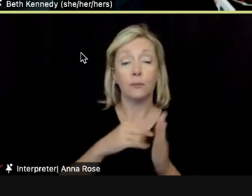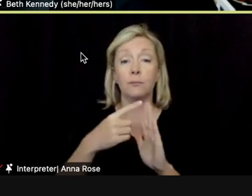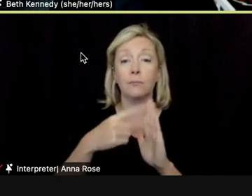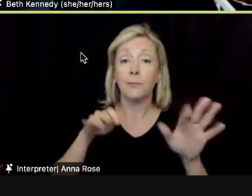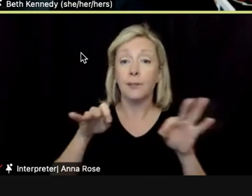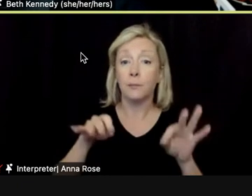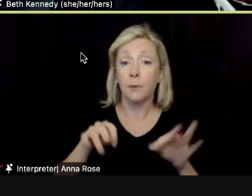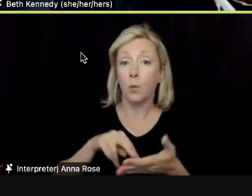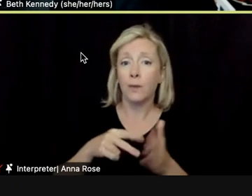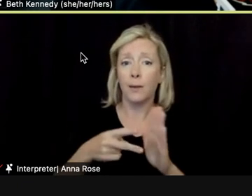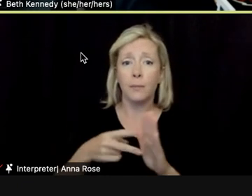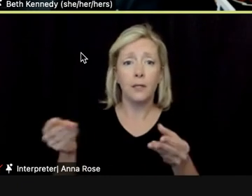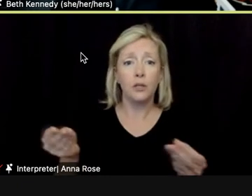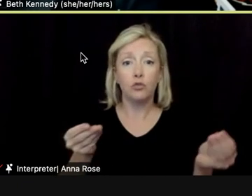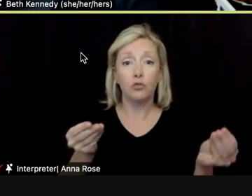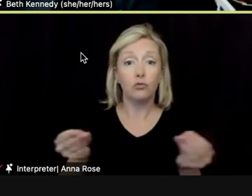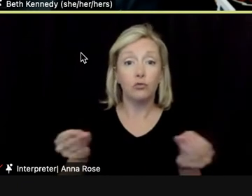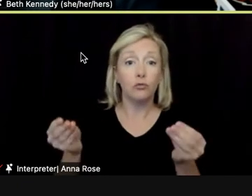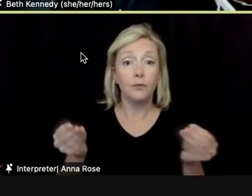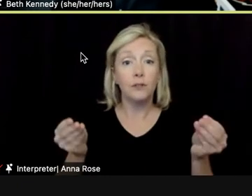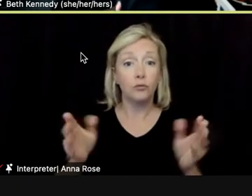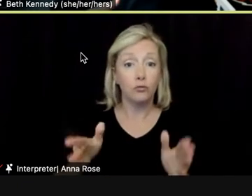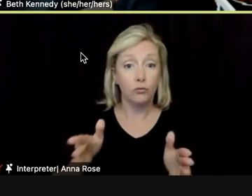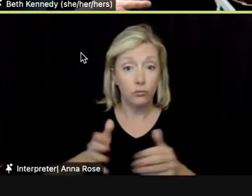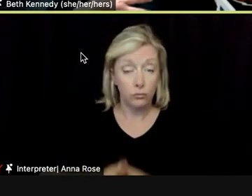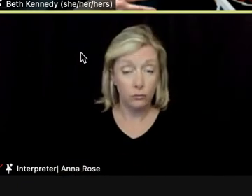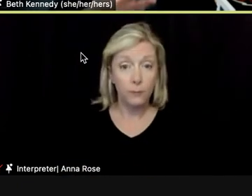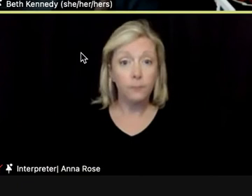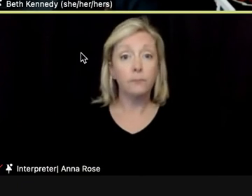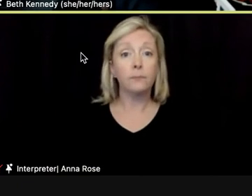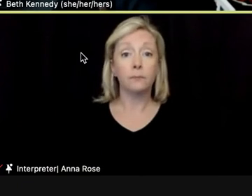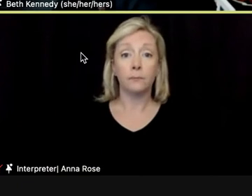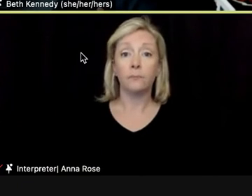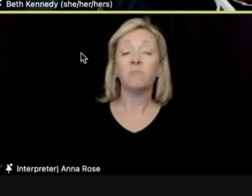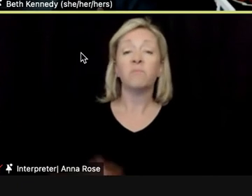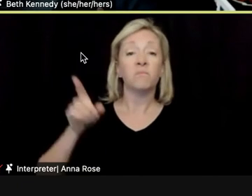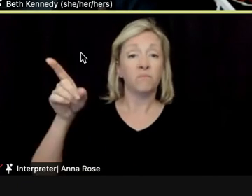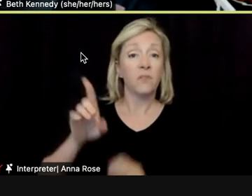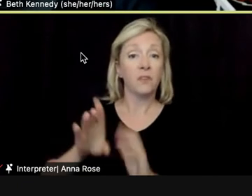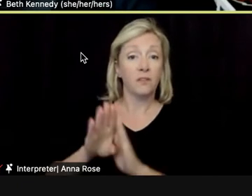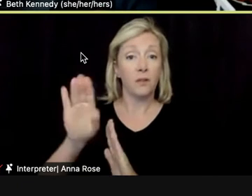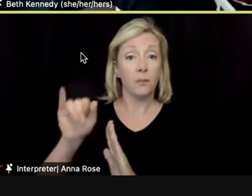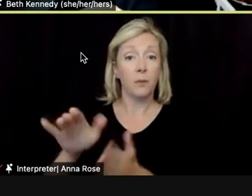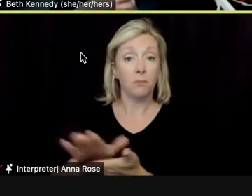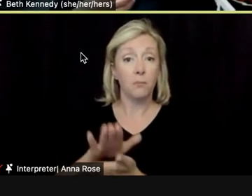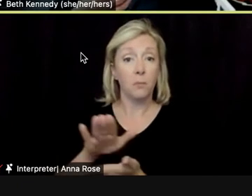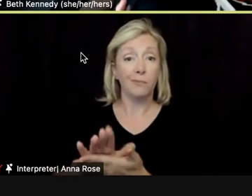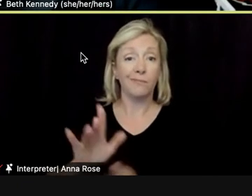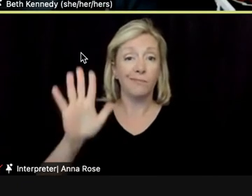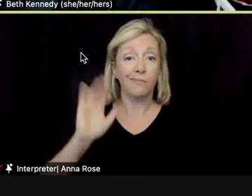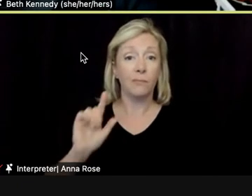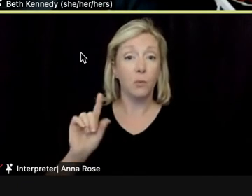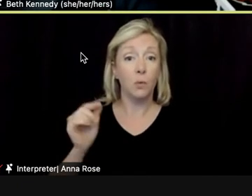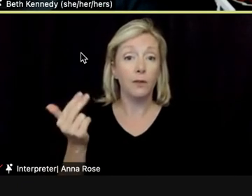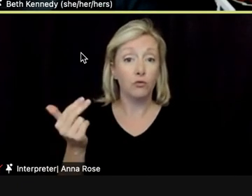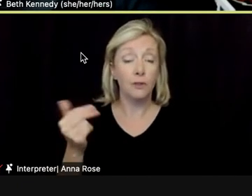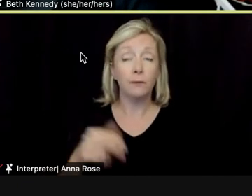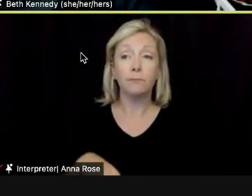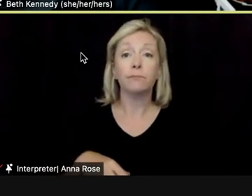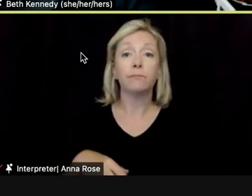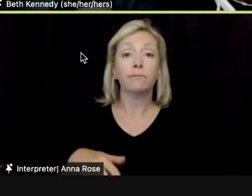an intervener. They're actually, they created it in 2013. They updated it